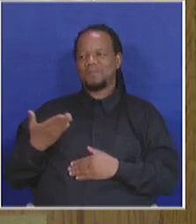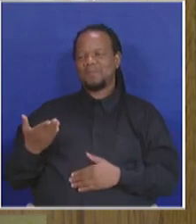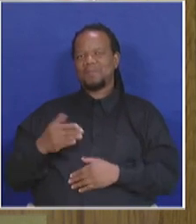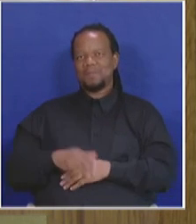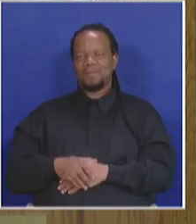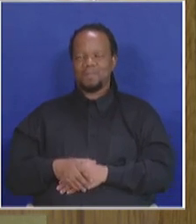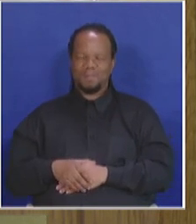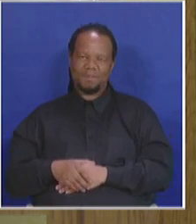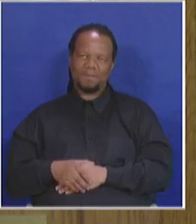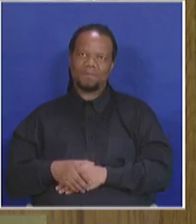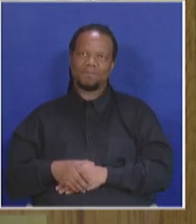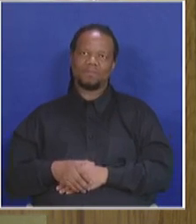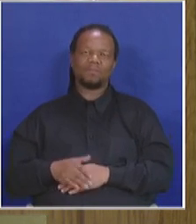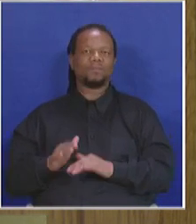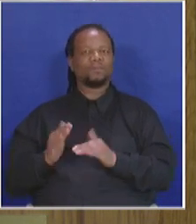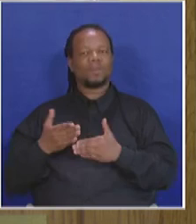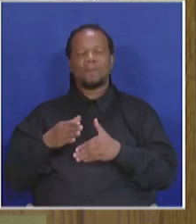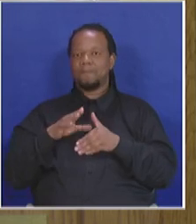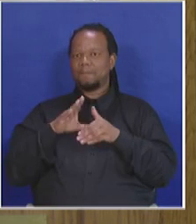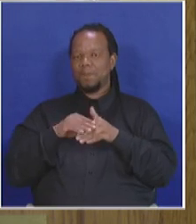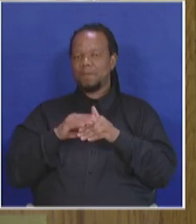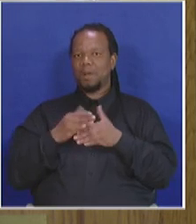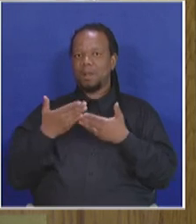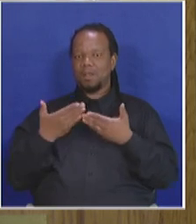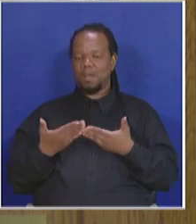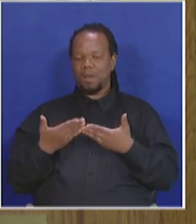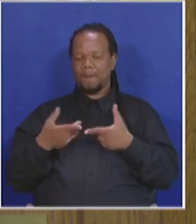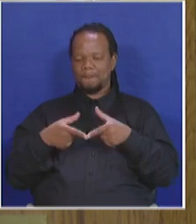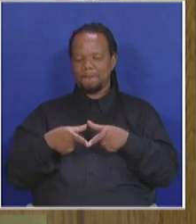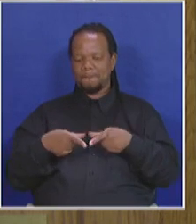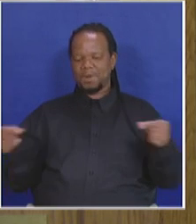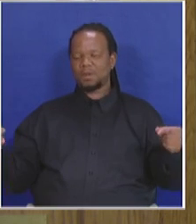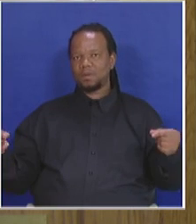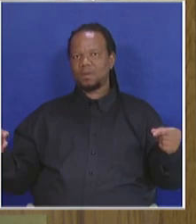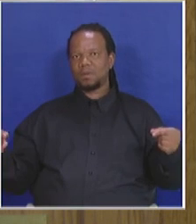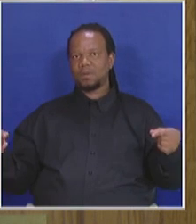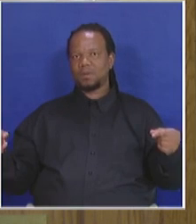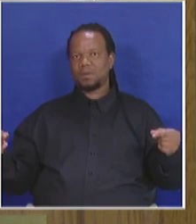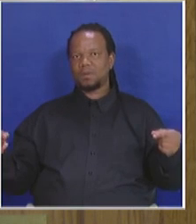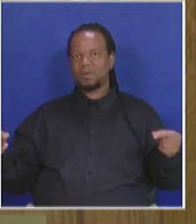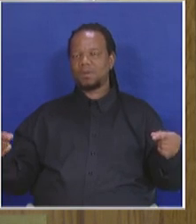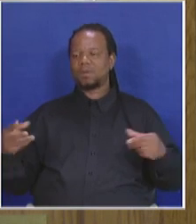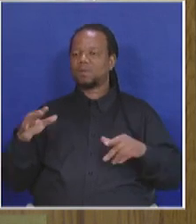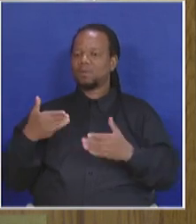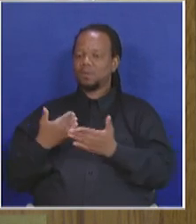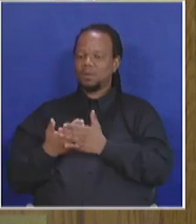Honorable members, this concludes the business of the day. You are requested to remain standing